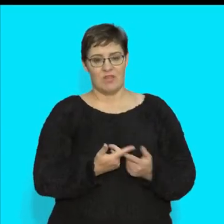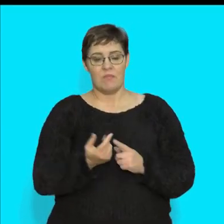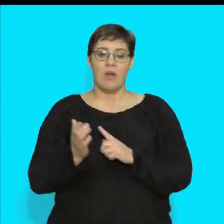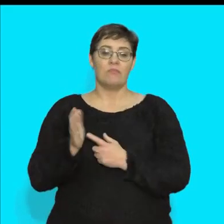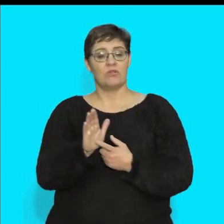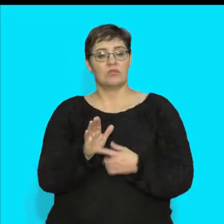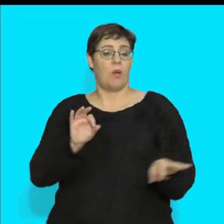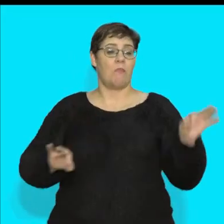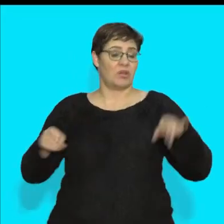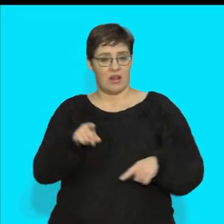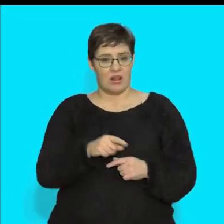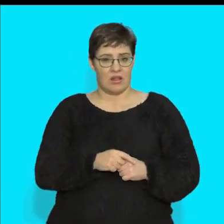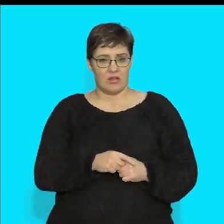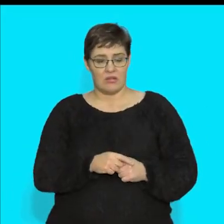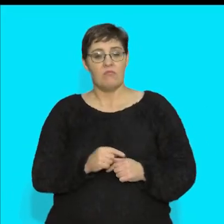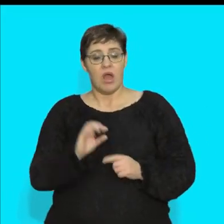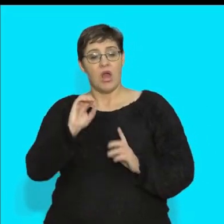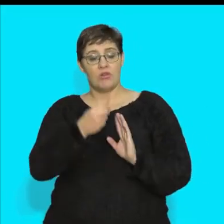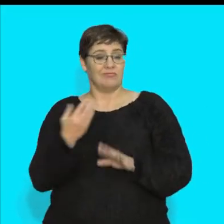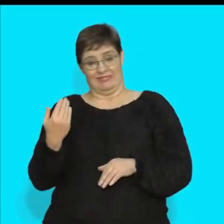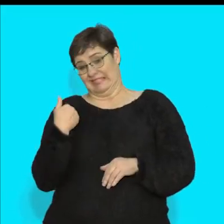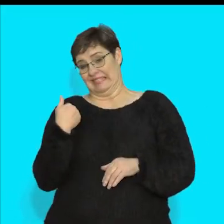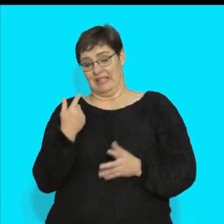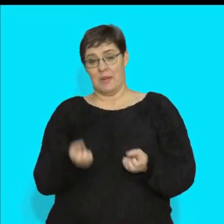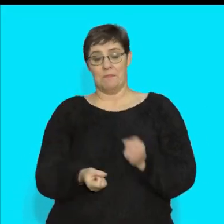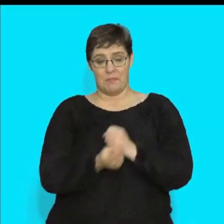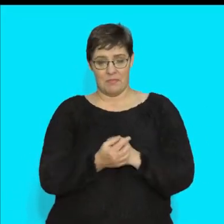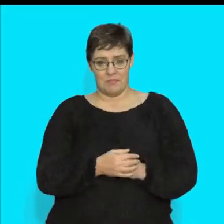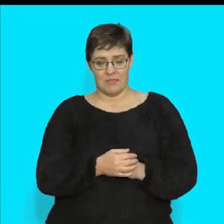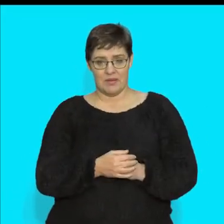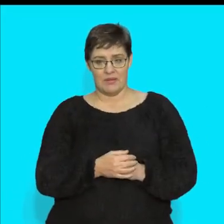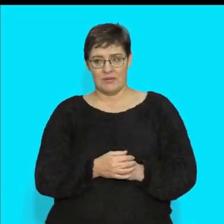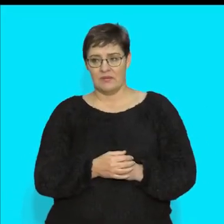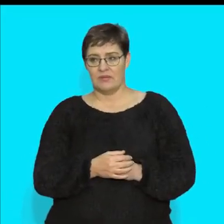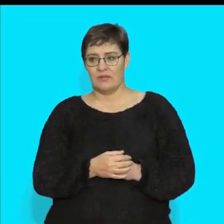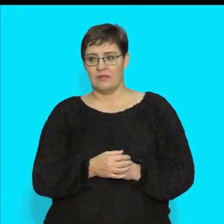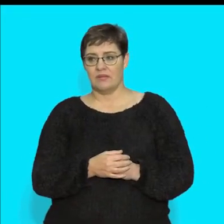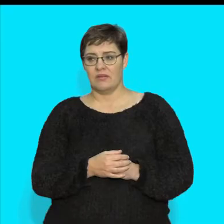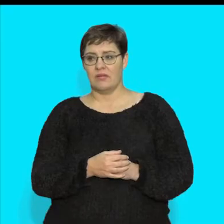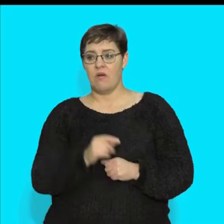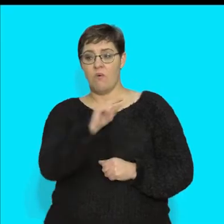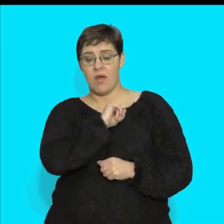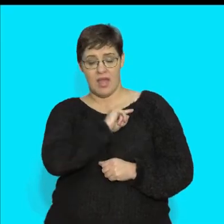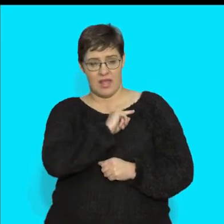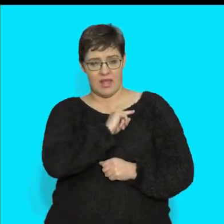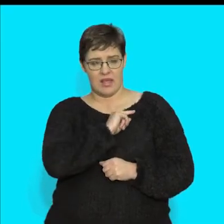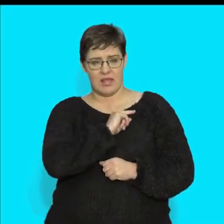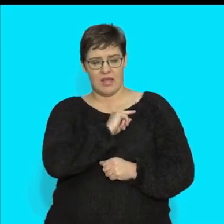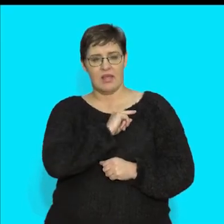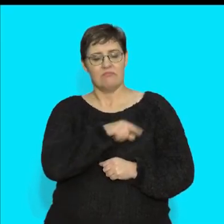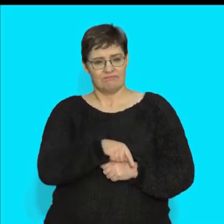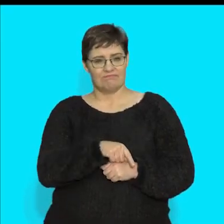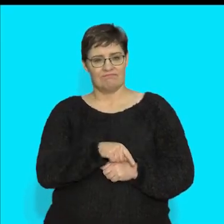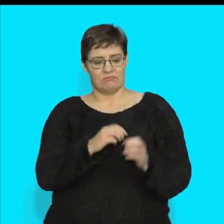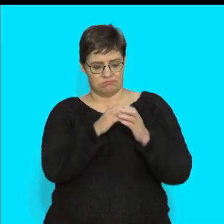this picture of this model in because she actually made the news lately, right? She was in the news quite a bit because she